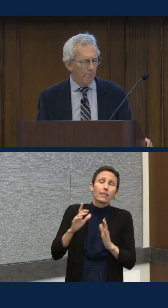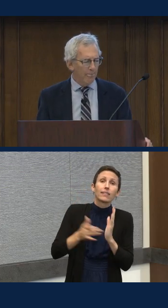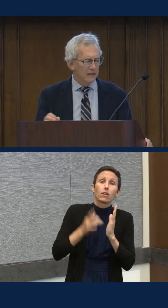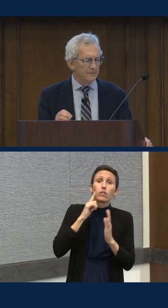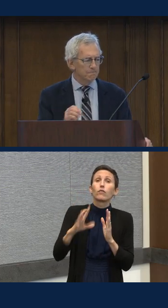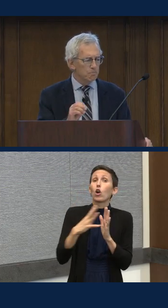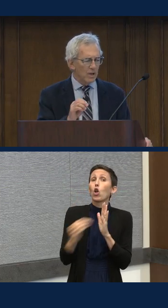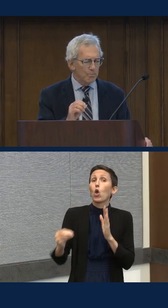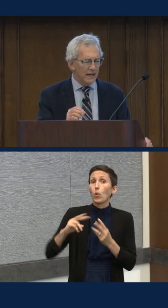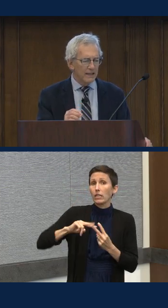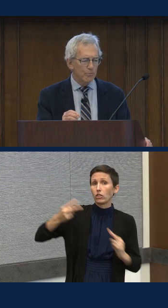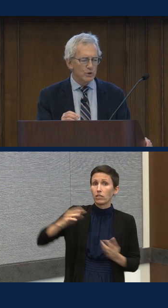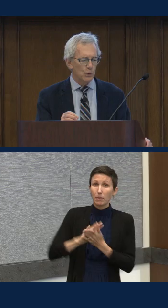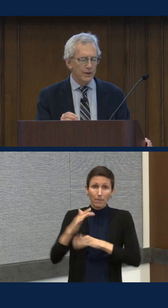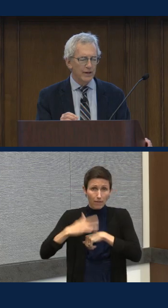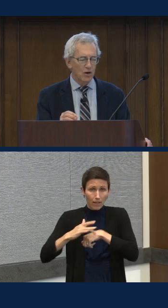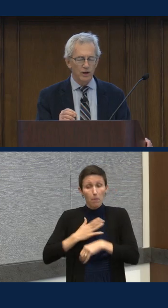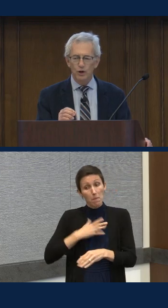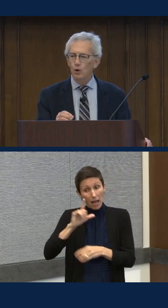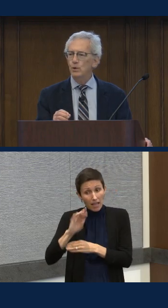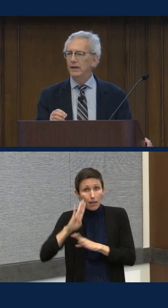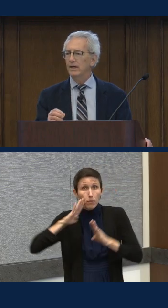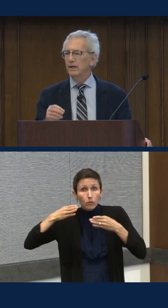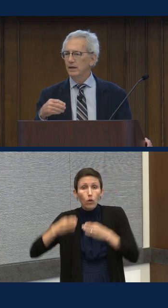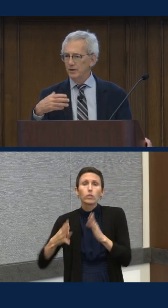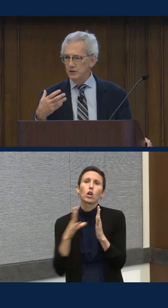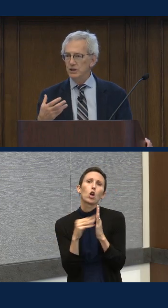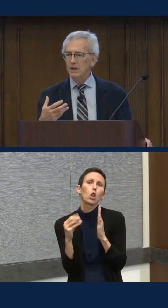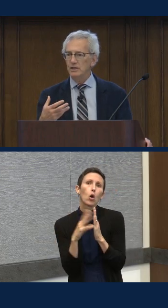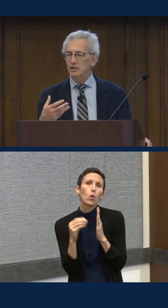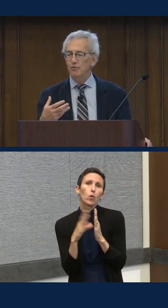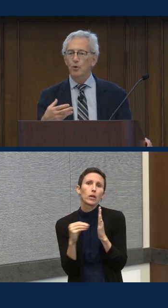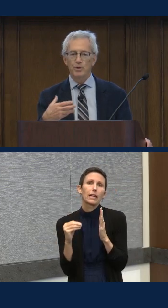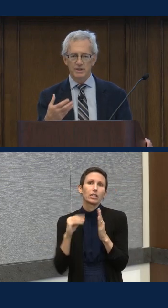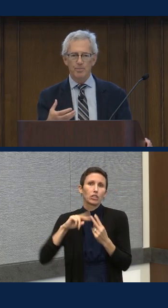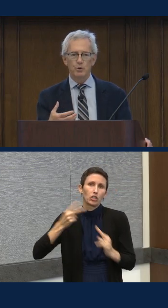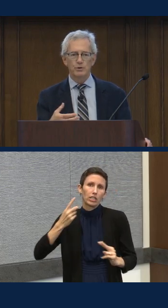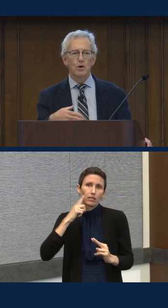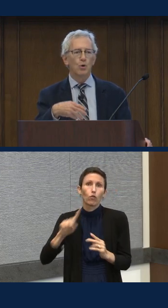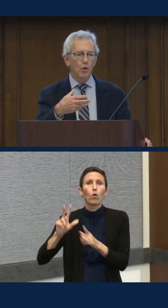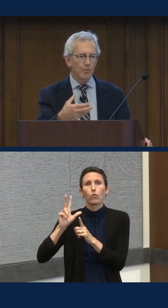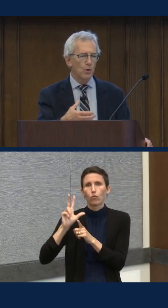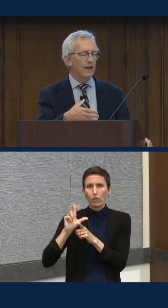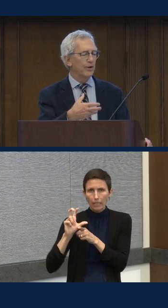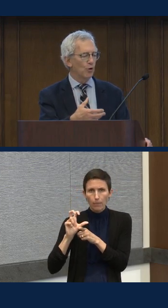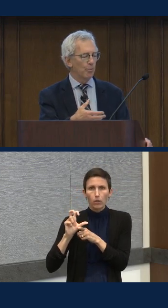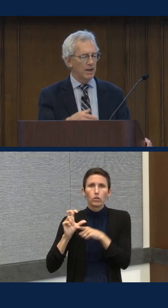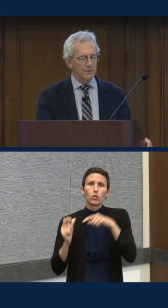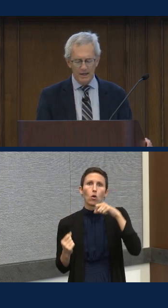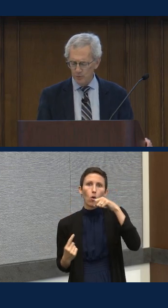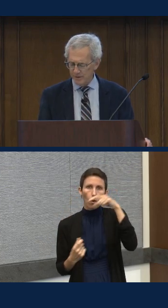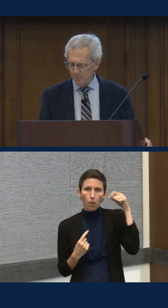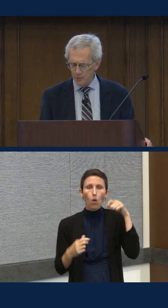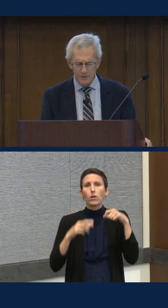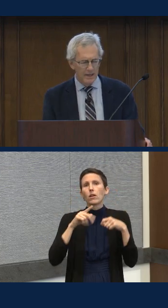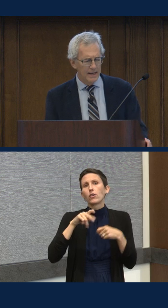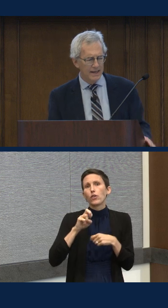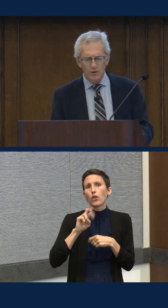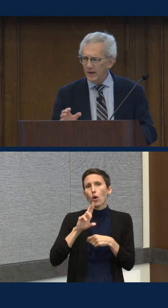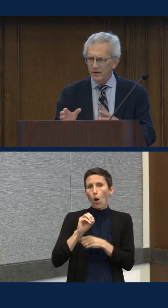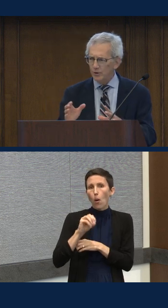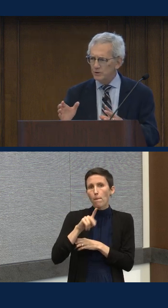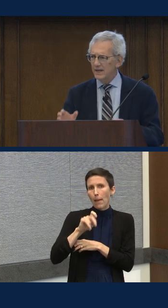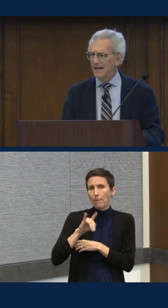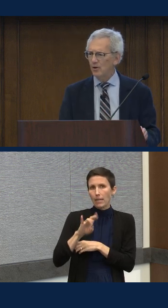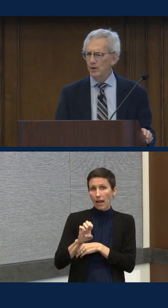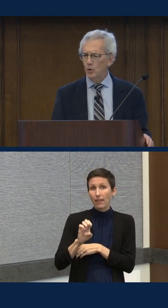available, my lab was working on cloning the genes for receptors, hormone and neuropeptide receptors, and